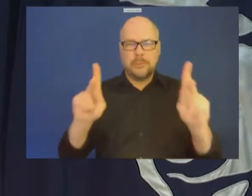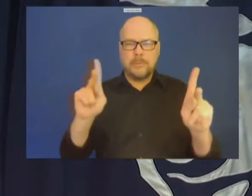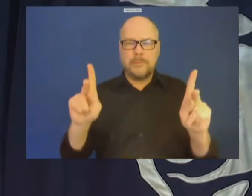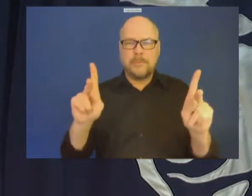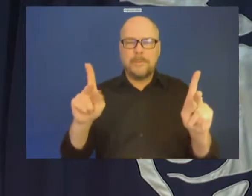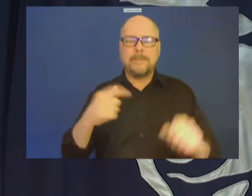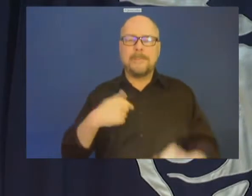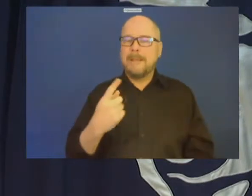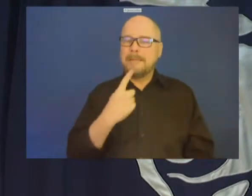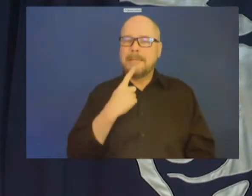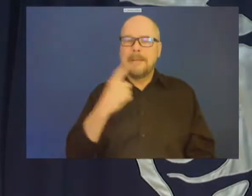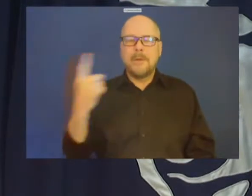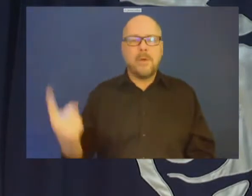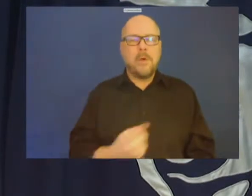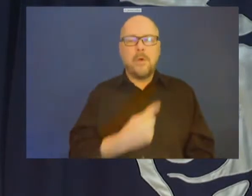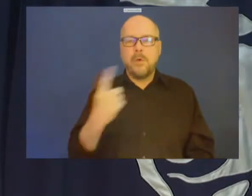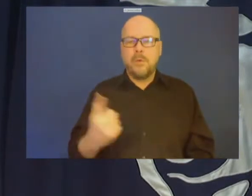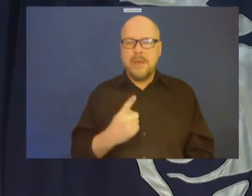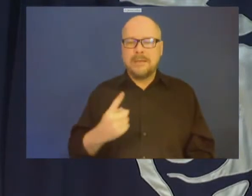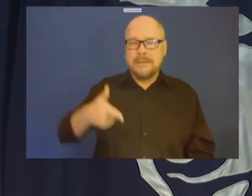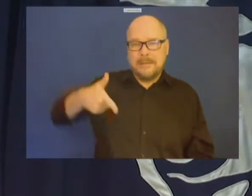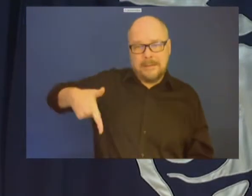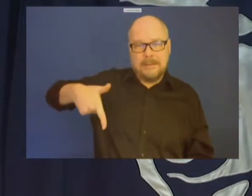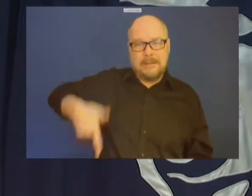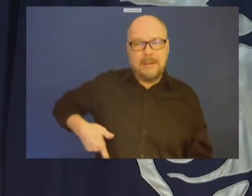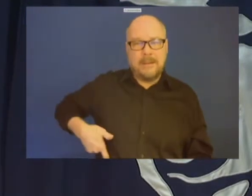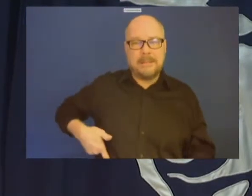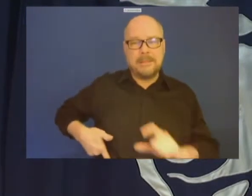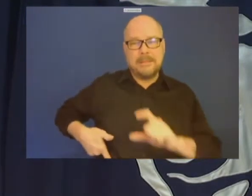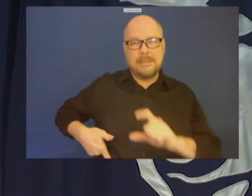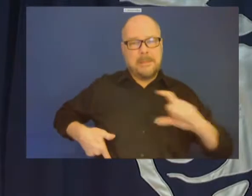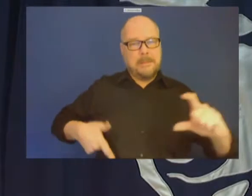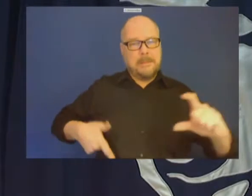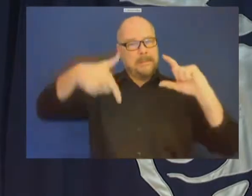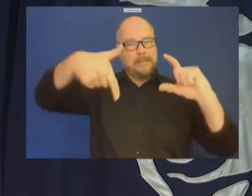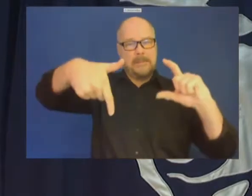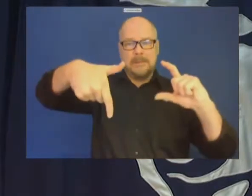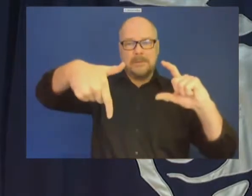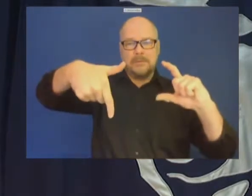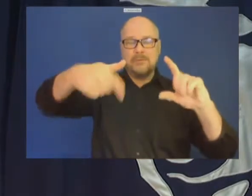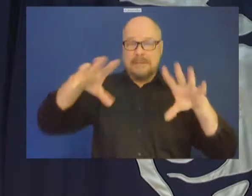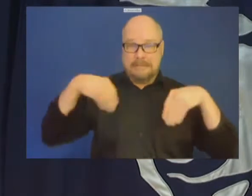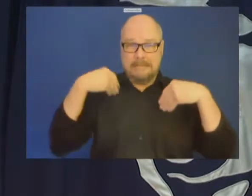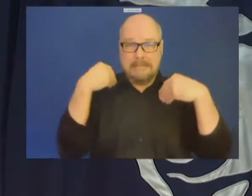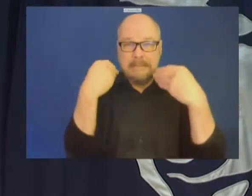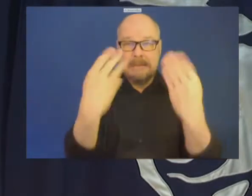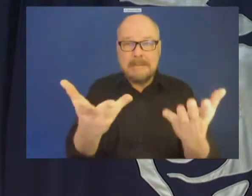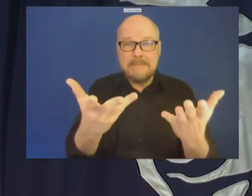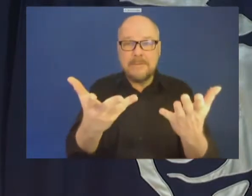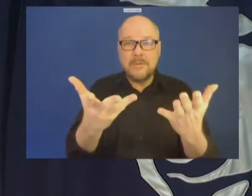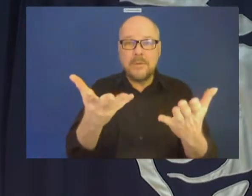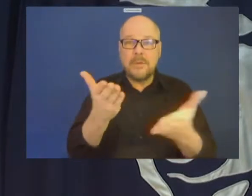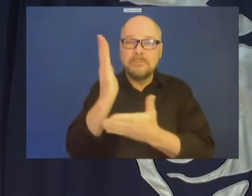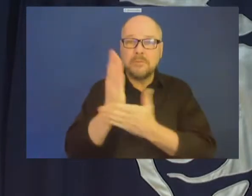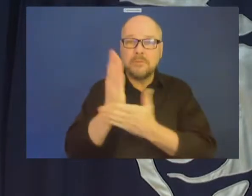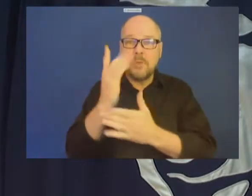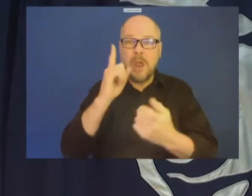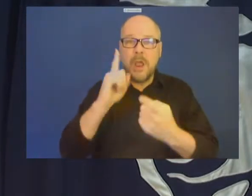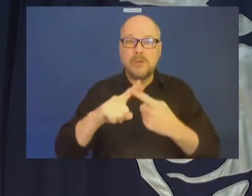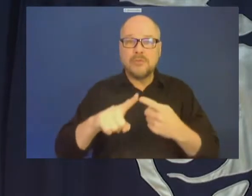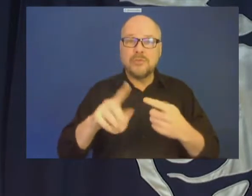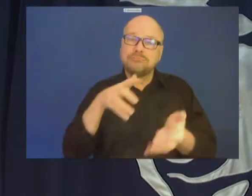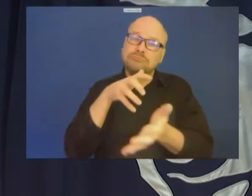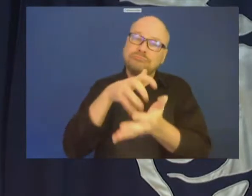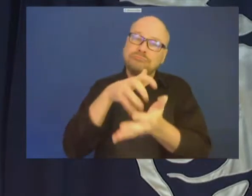gun and a badge does not give any type of authority to disrespect people. So always